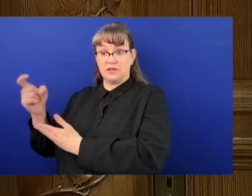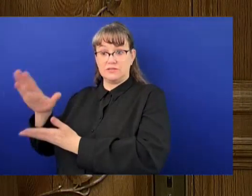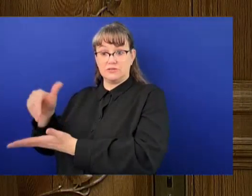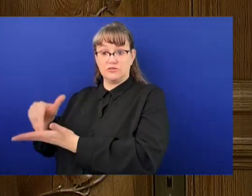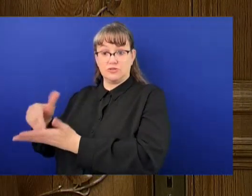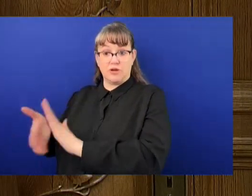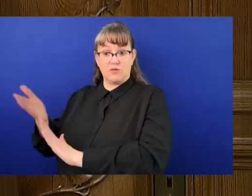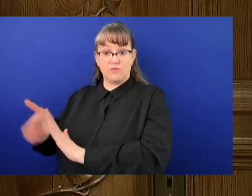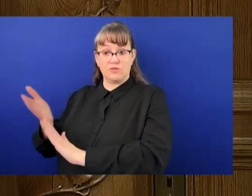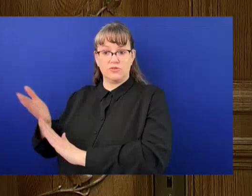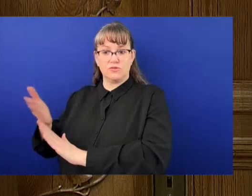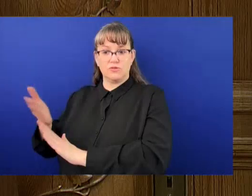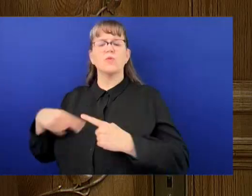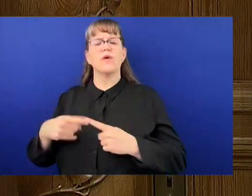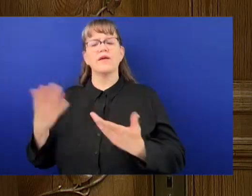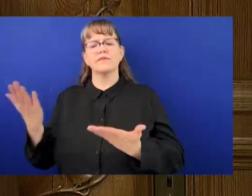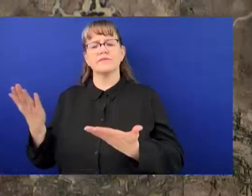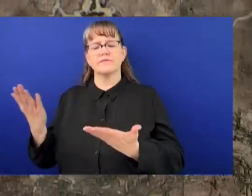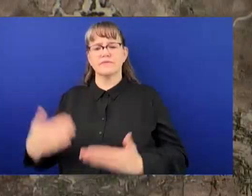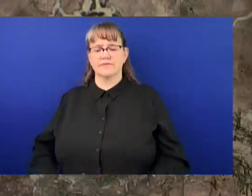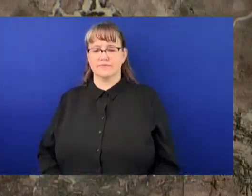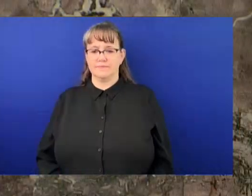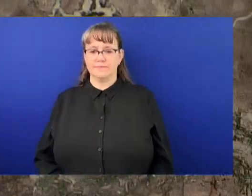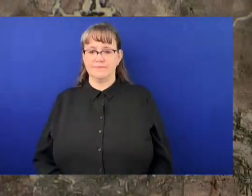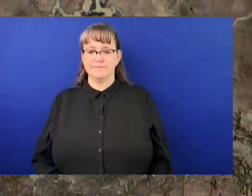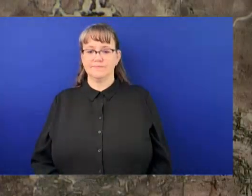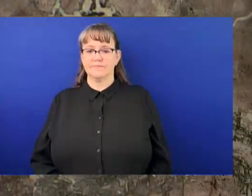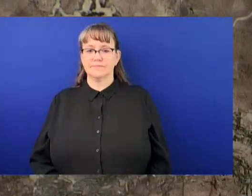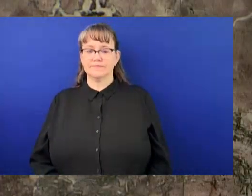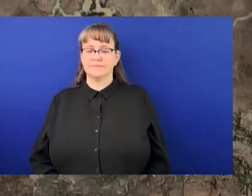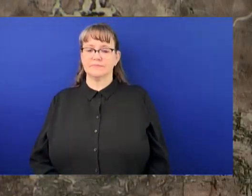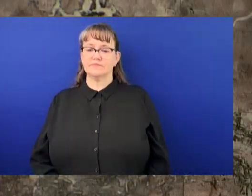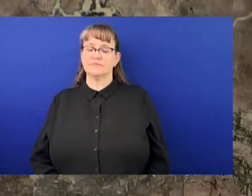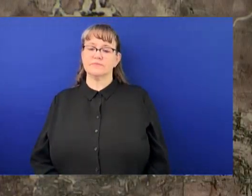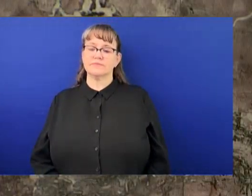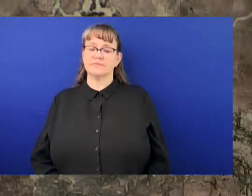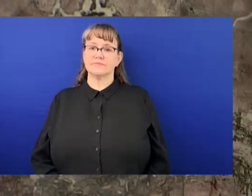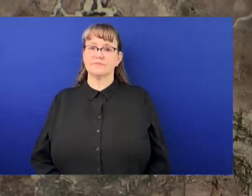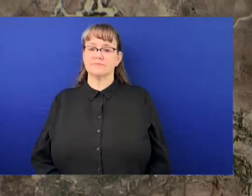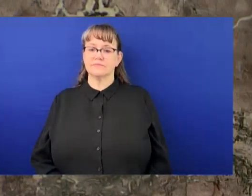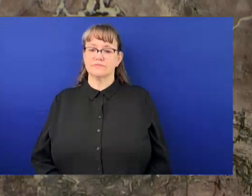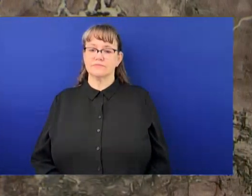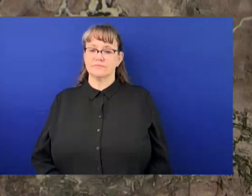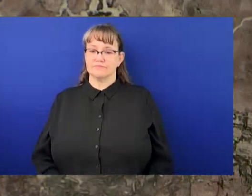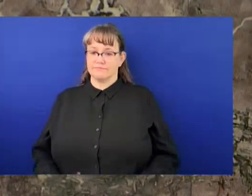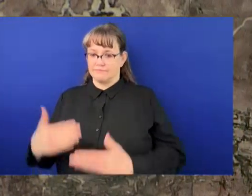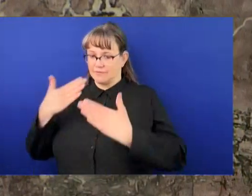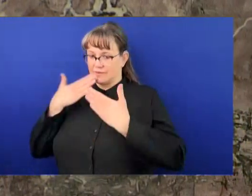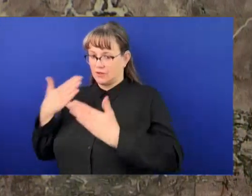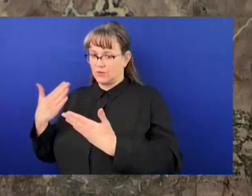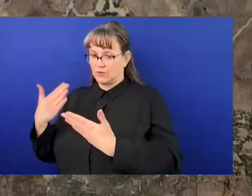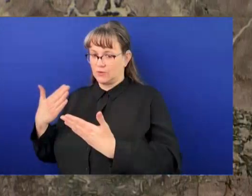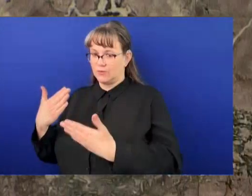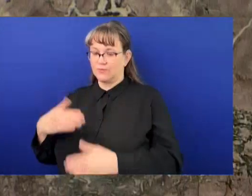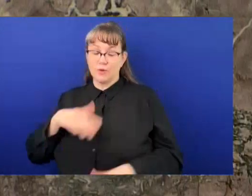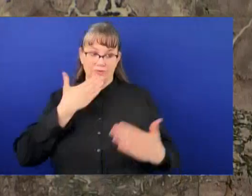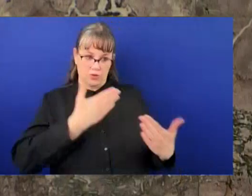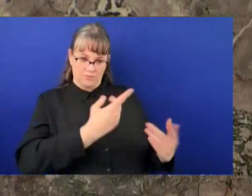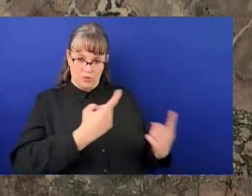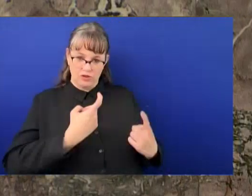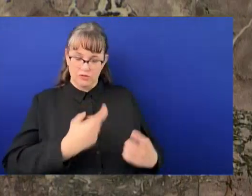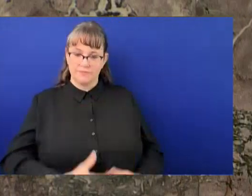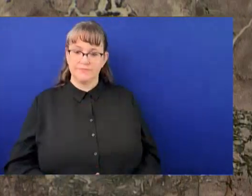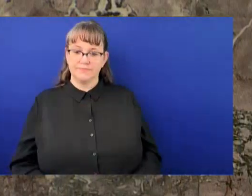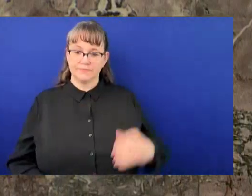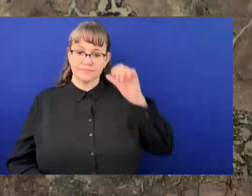Minister of Health. Thank you, Honourable Speaker, and thank you again to the member for this line of questioning. Our government is committing to do everything that we